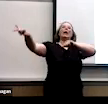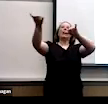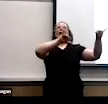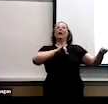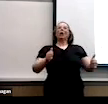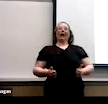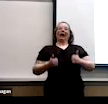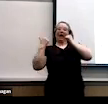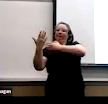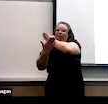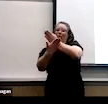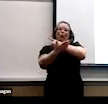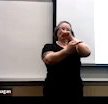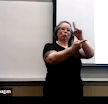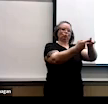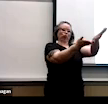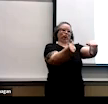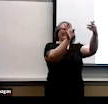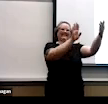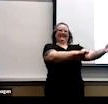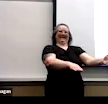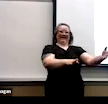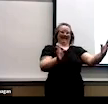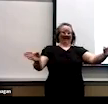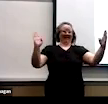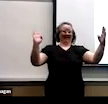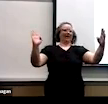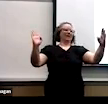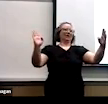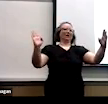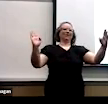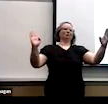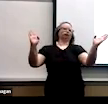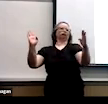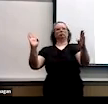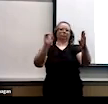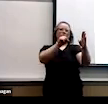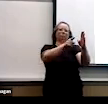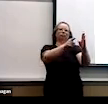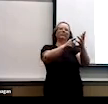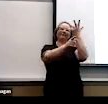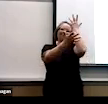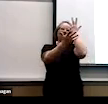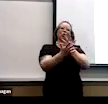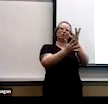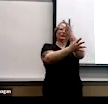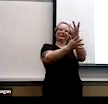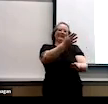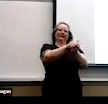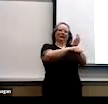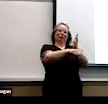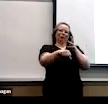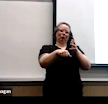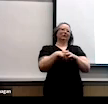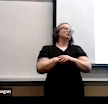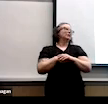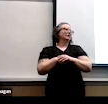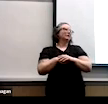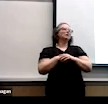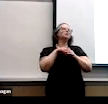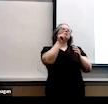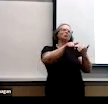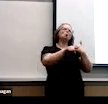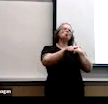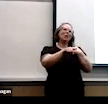that, our 80-year-old patients are the minority, right? Like we have a tiny little tail of that older adult